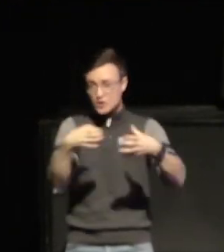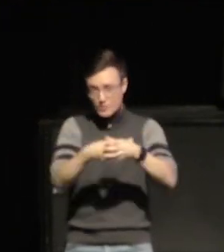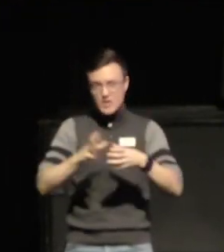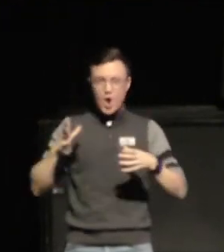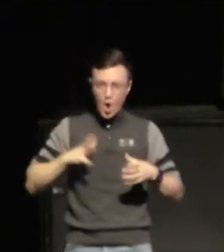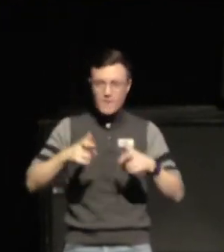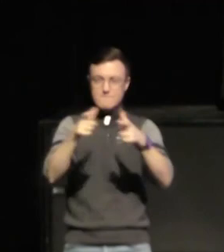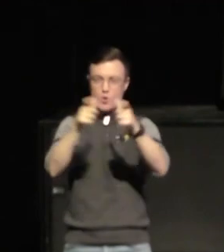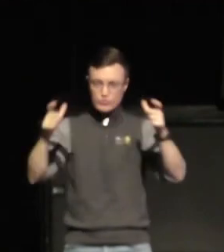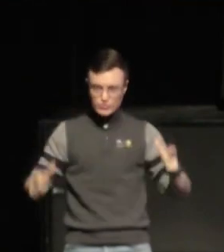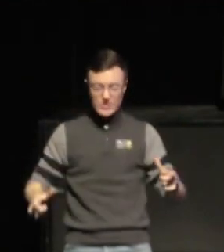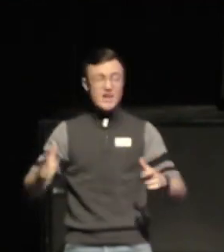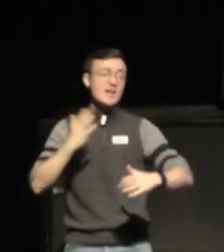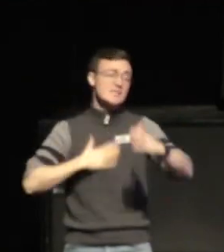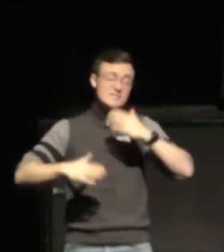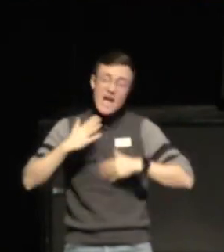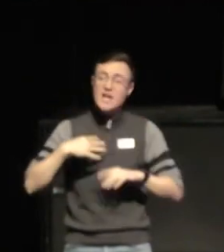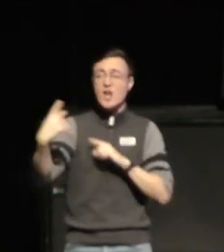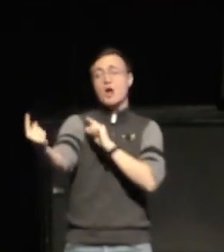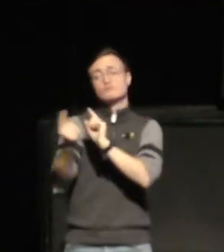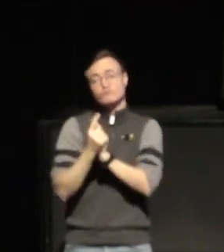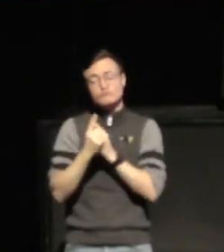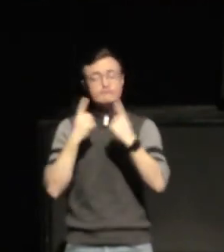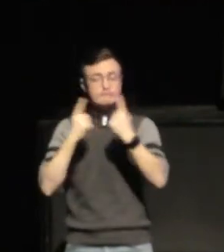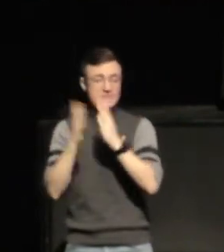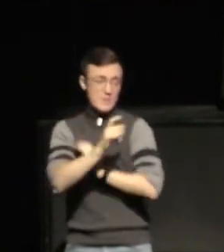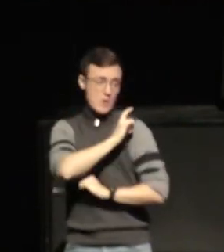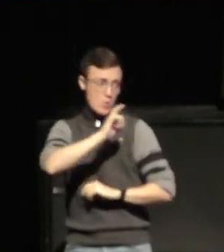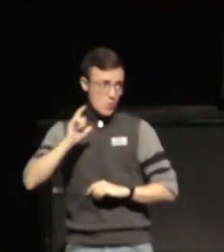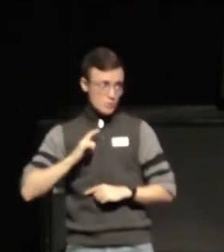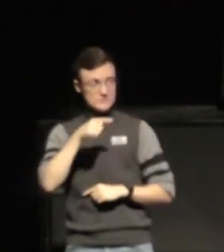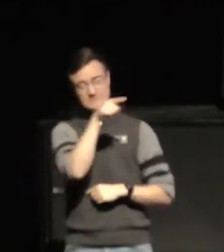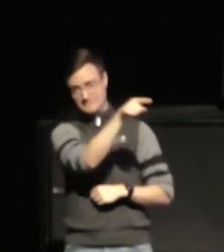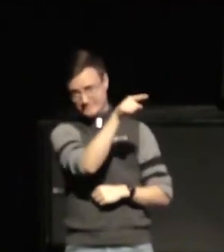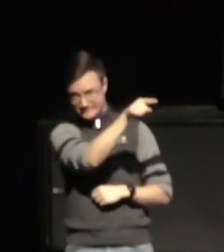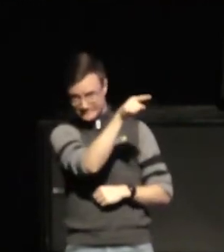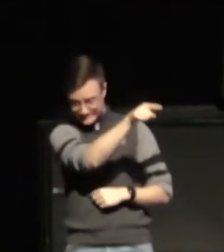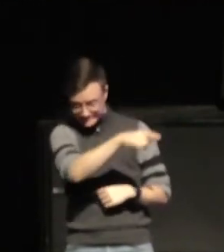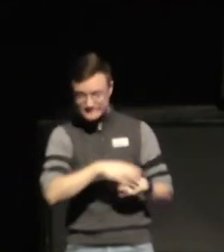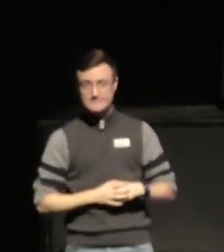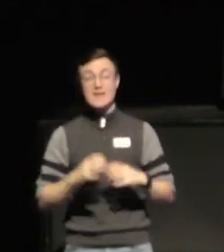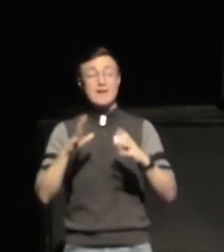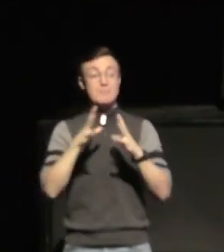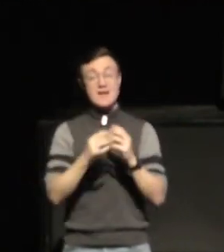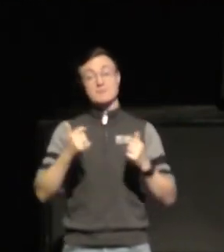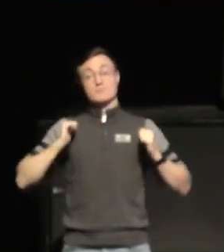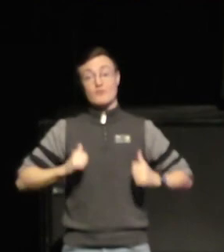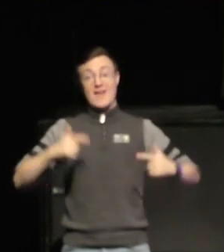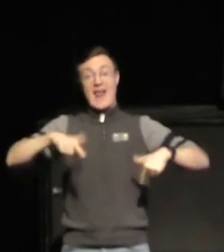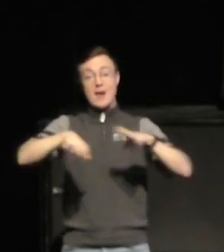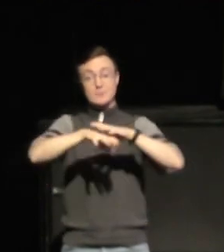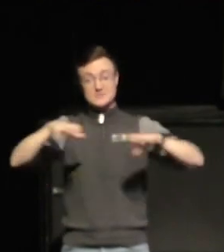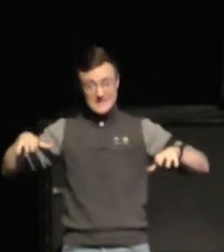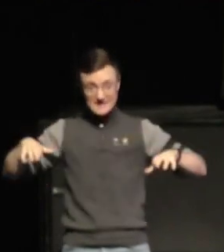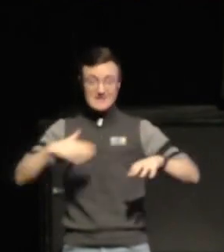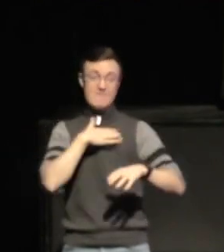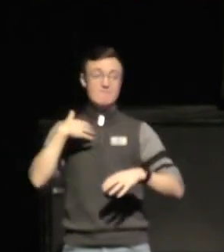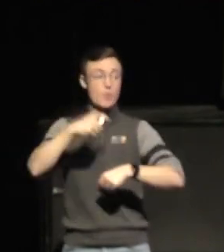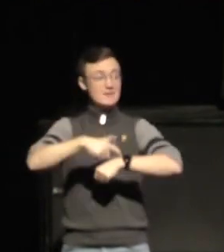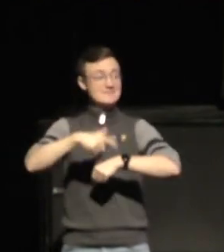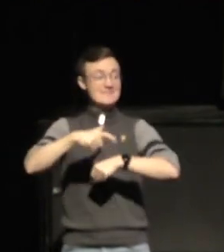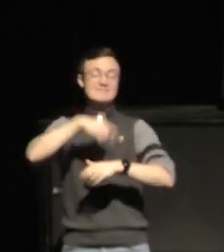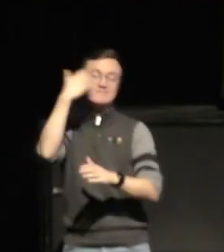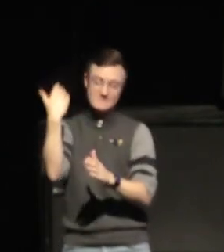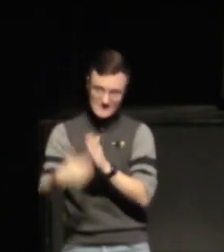Afrikagrupperna has a stand, so please feel free to join with us in conversations in new constellations. But our time is out here on